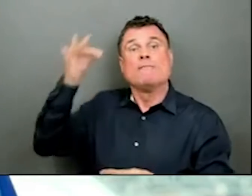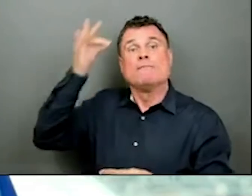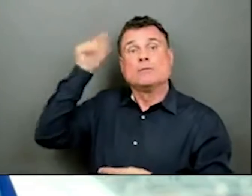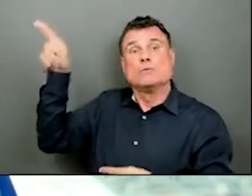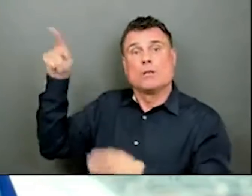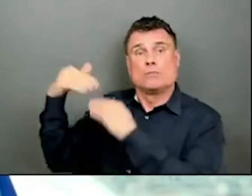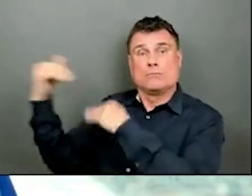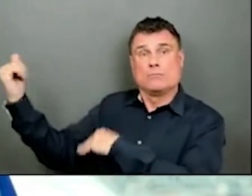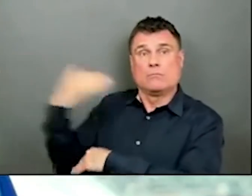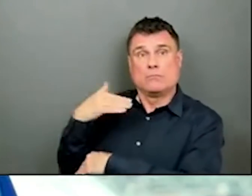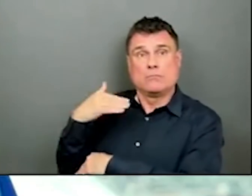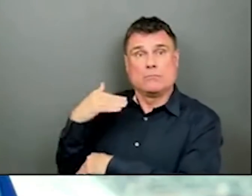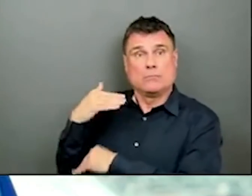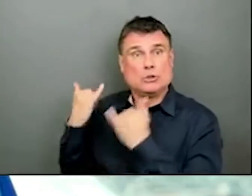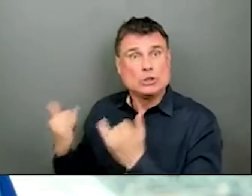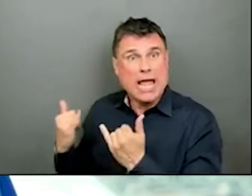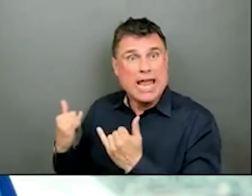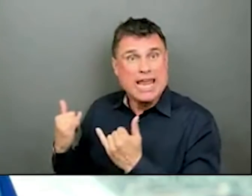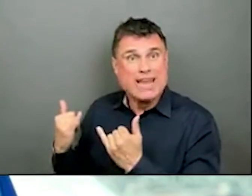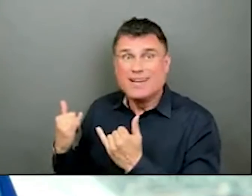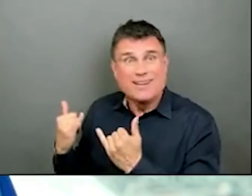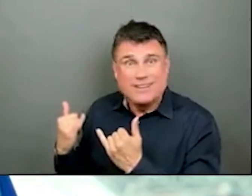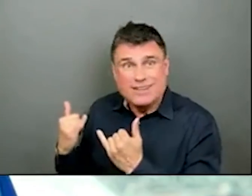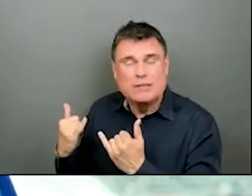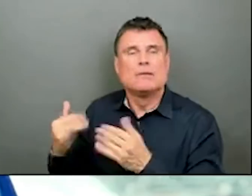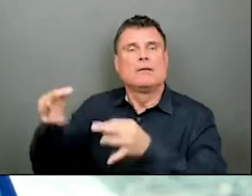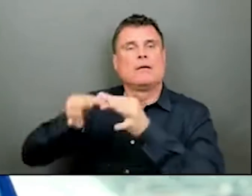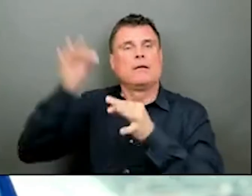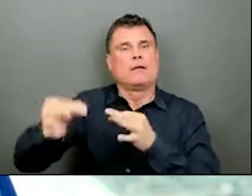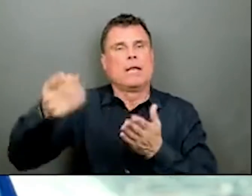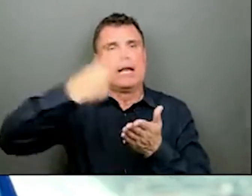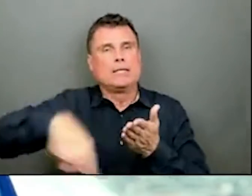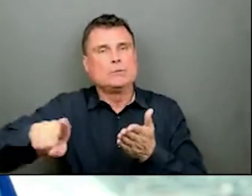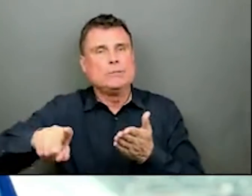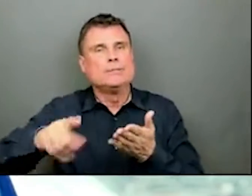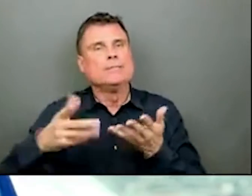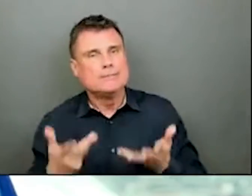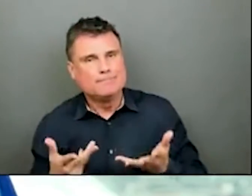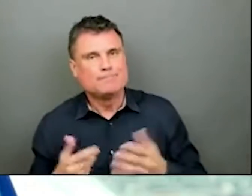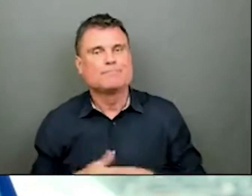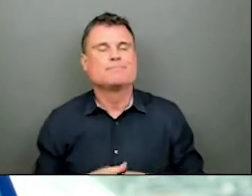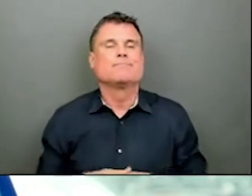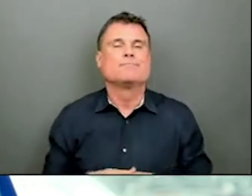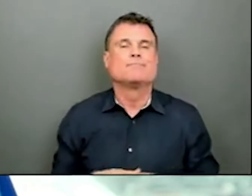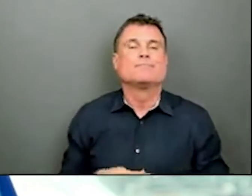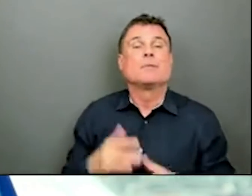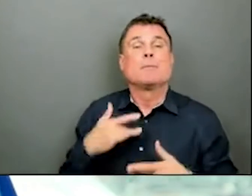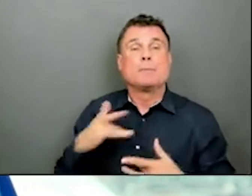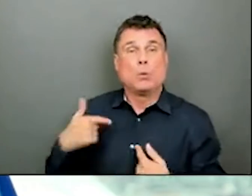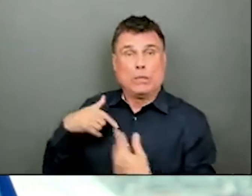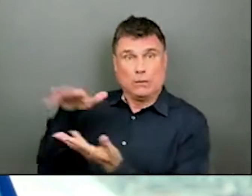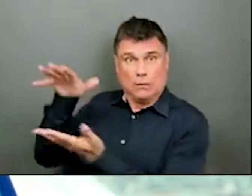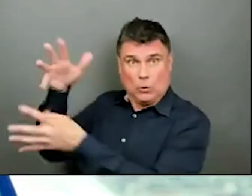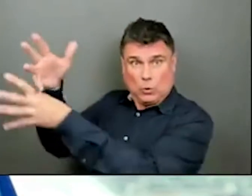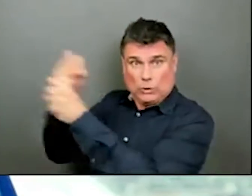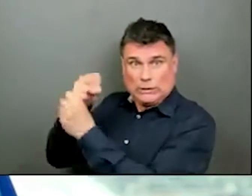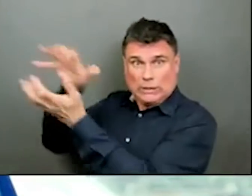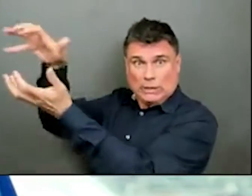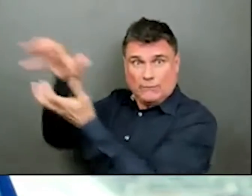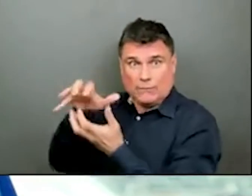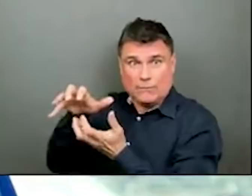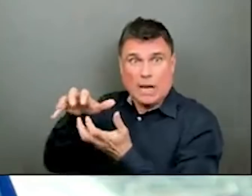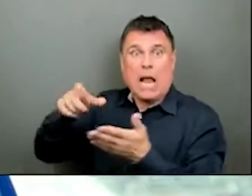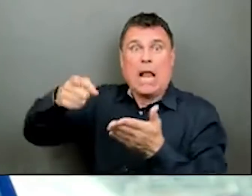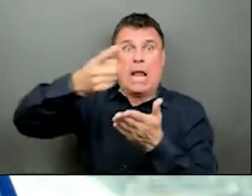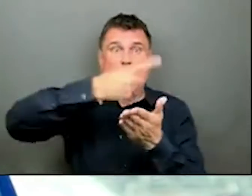week. So that presents some challenges. So in general, we receive vaccine one week, and it's part of the delivery the following week. We tend to